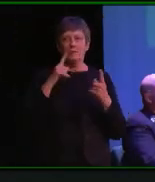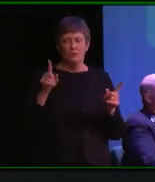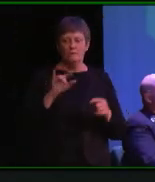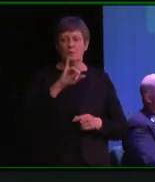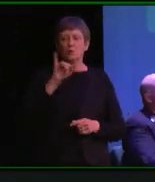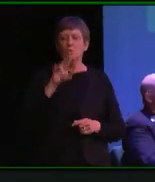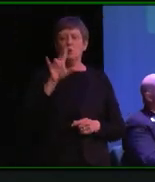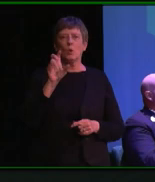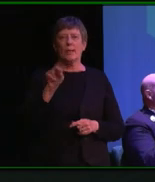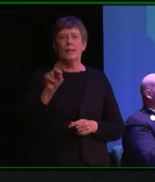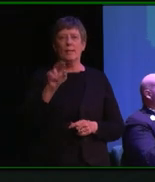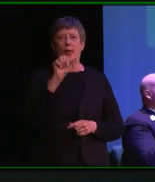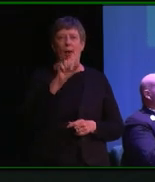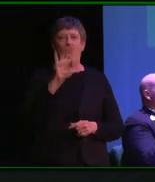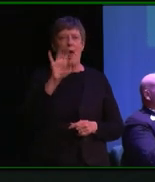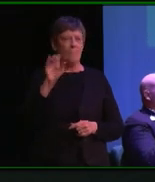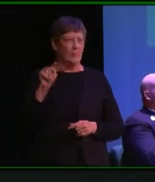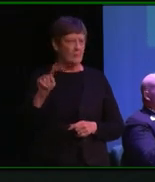Abbott.